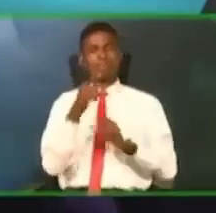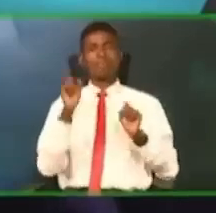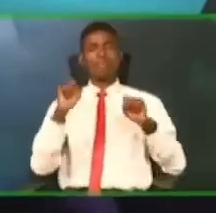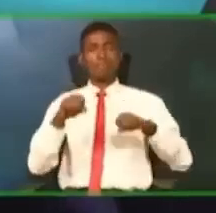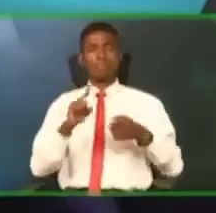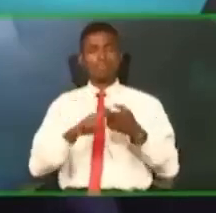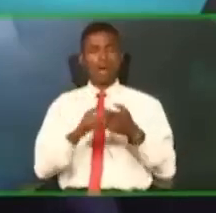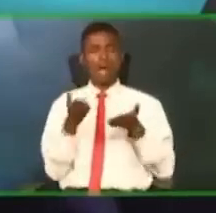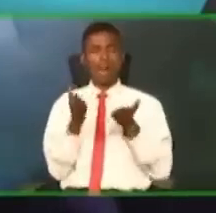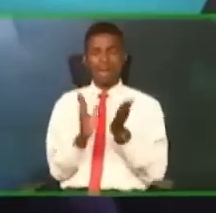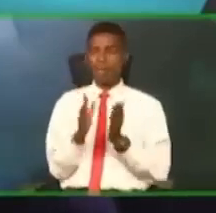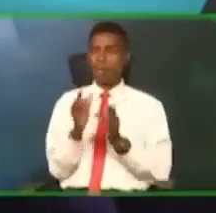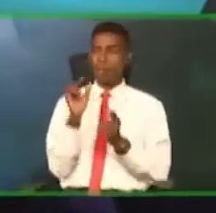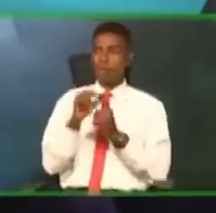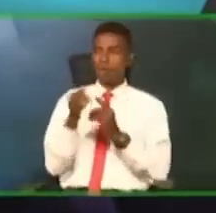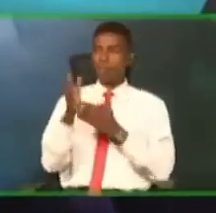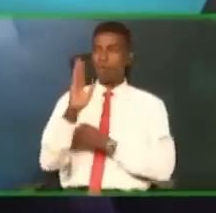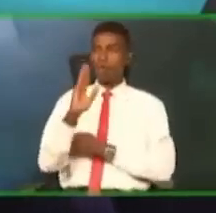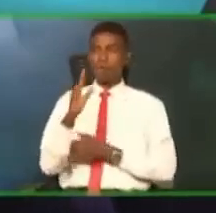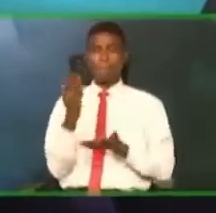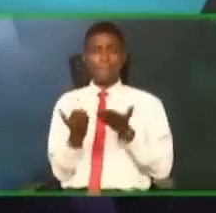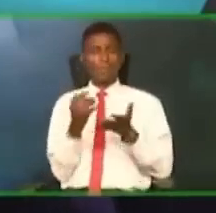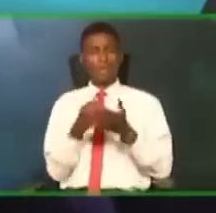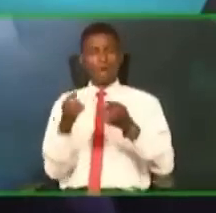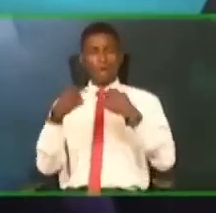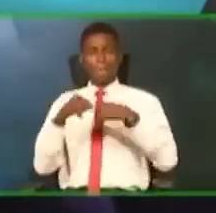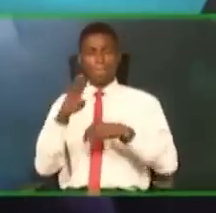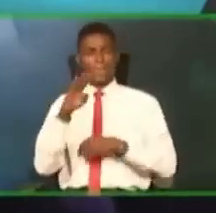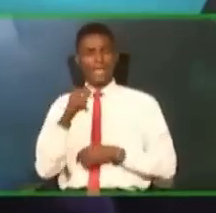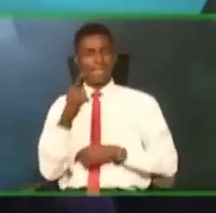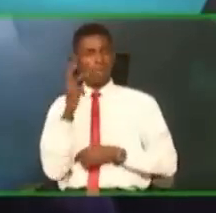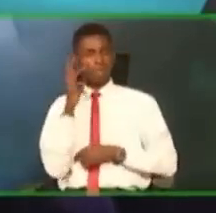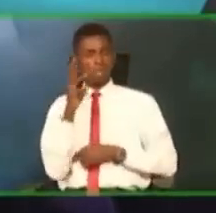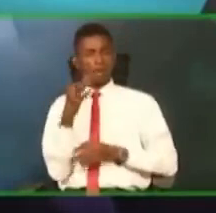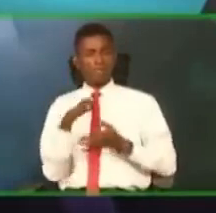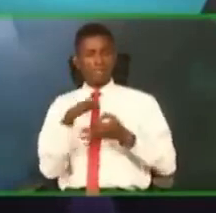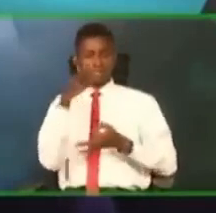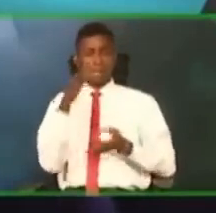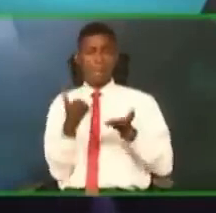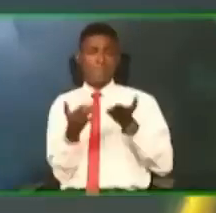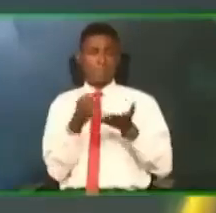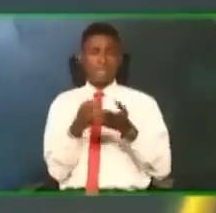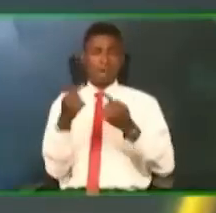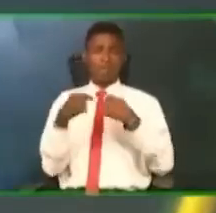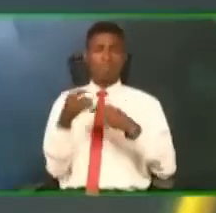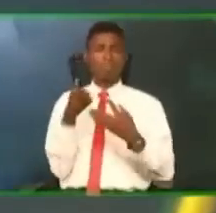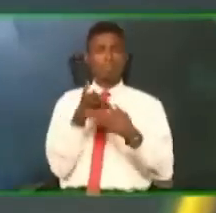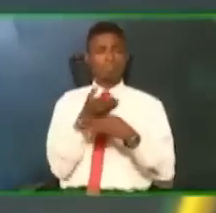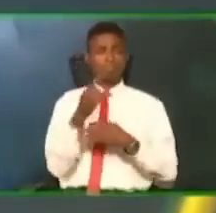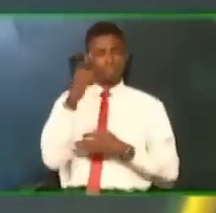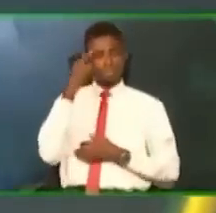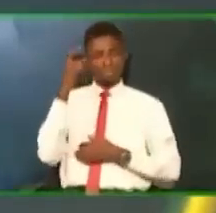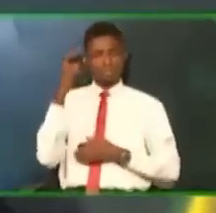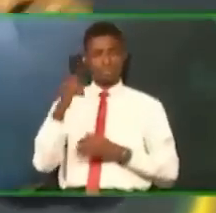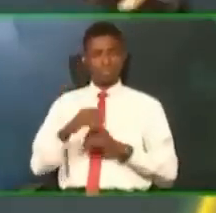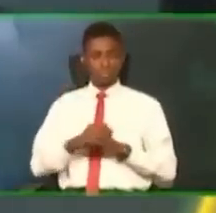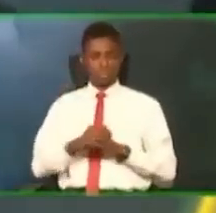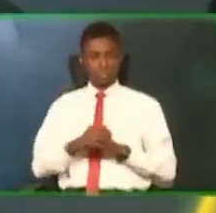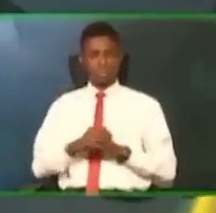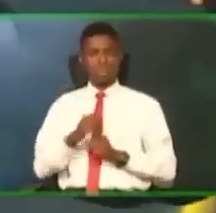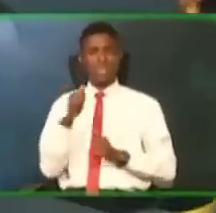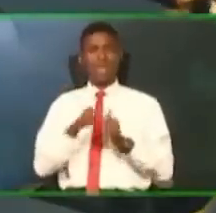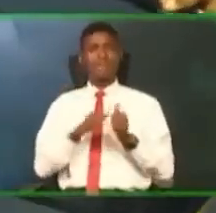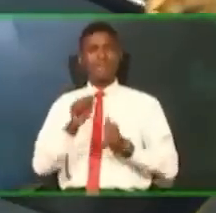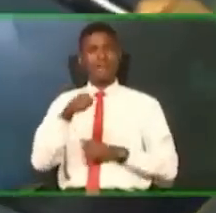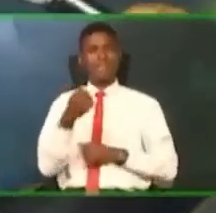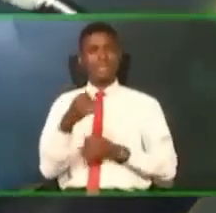where, whether it comes by the witness of the spirit, whether it comes through dreams, every